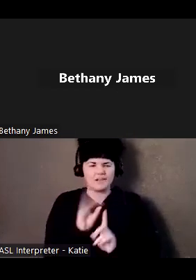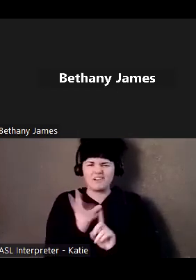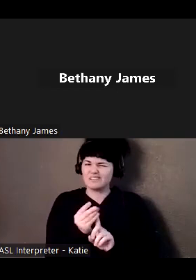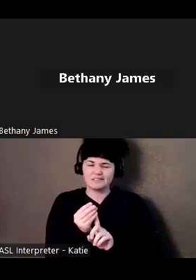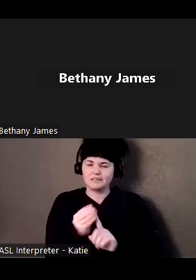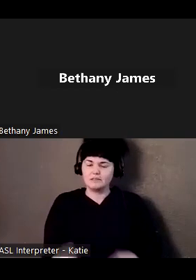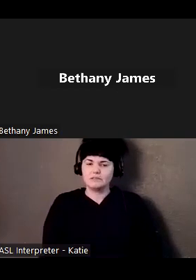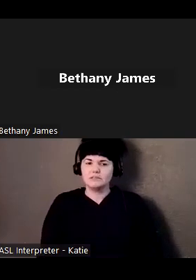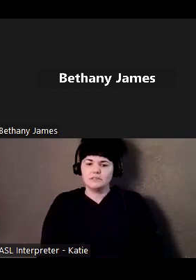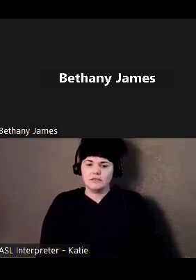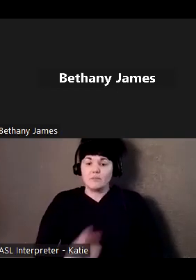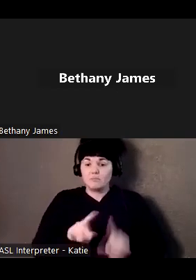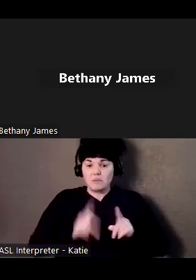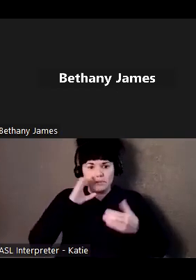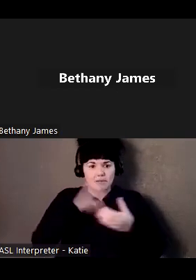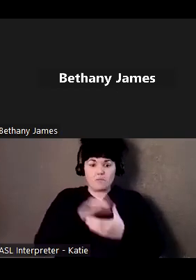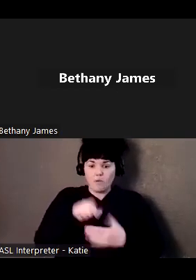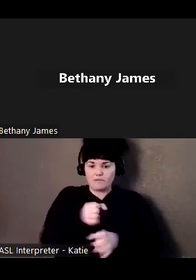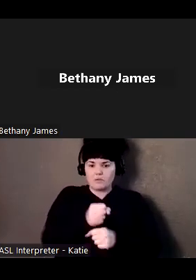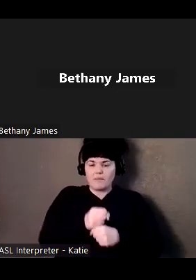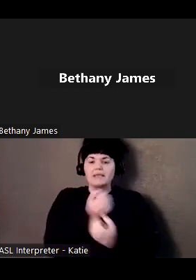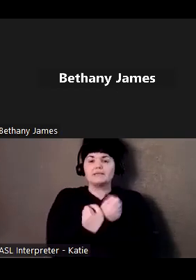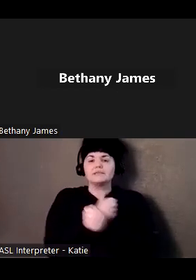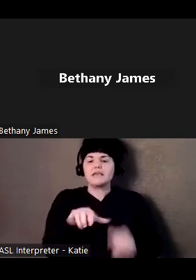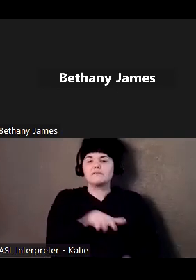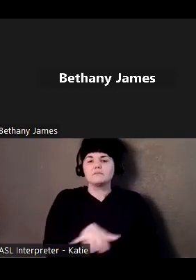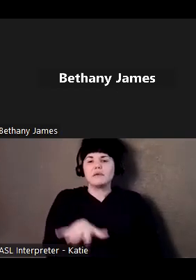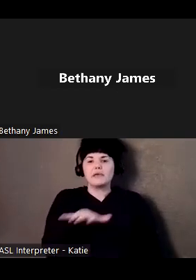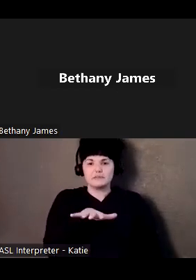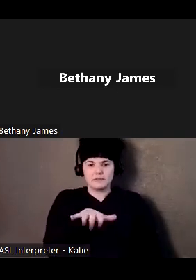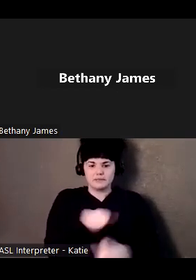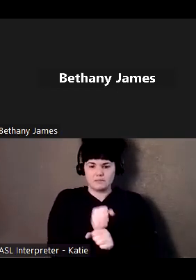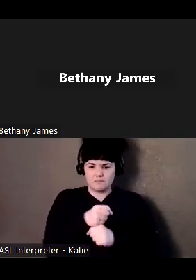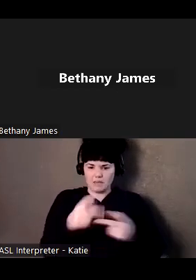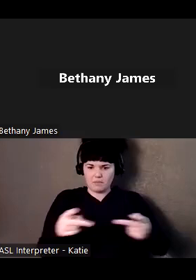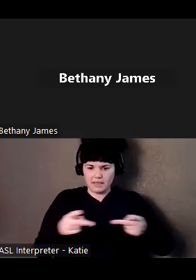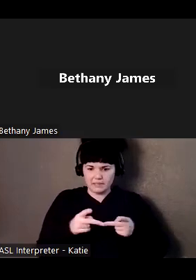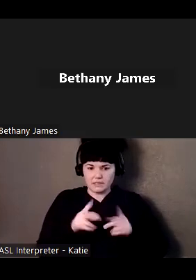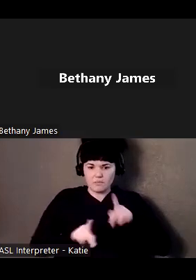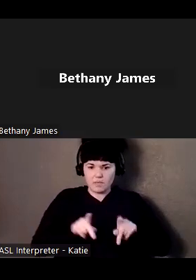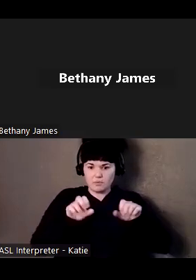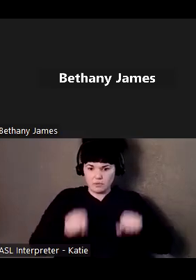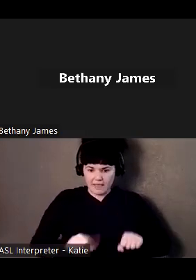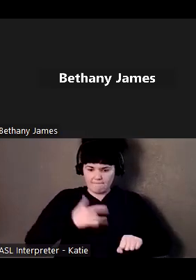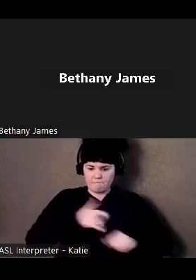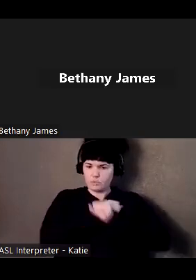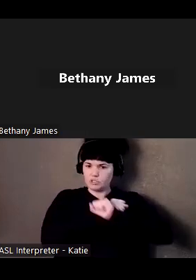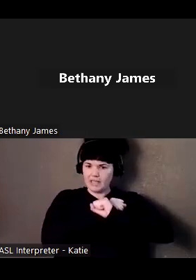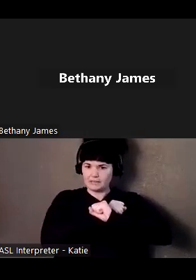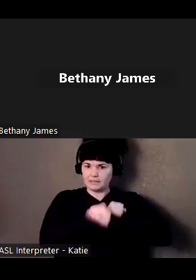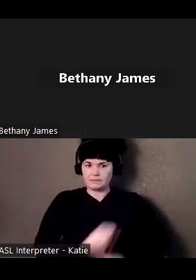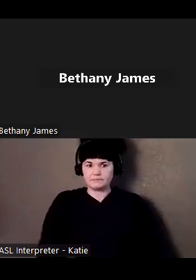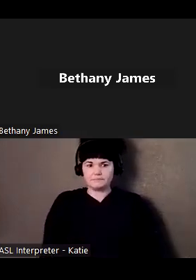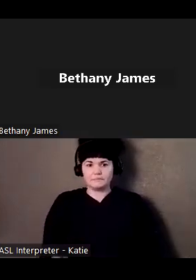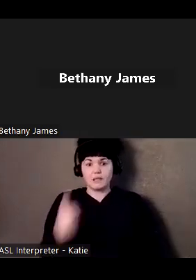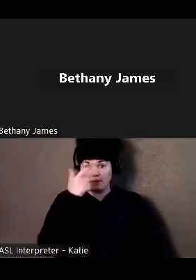to create safe spaces and create places where people are going to be protected because of